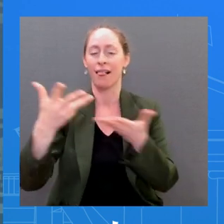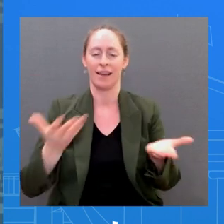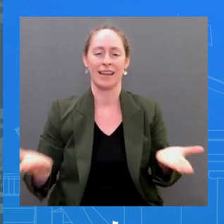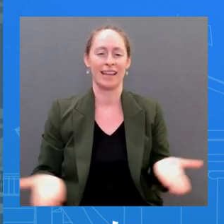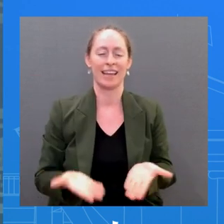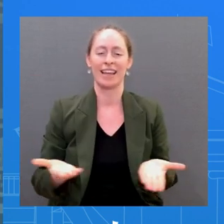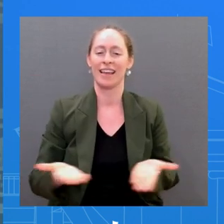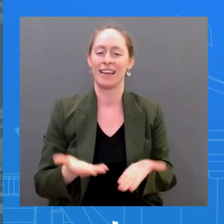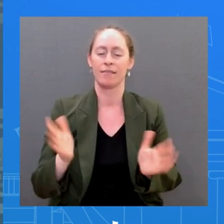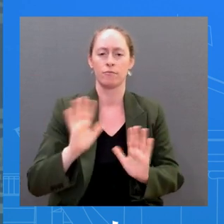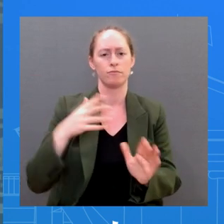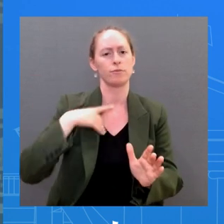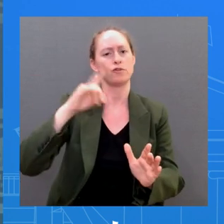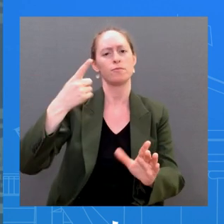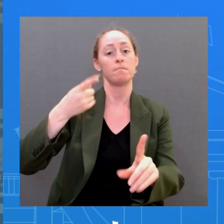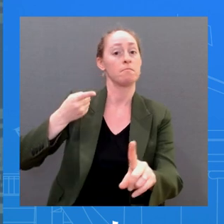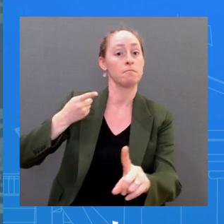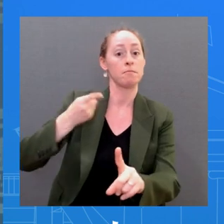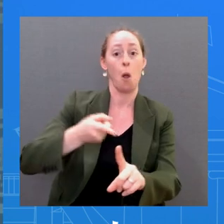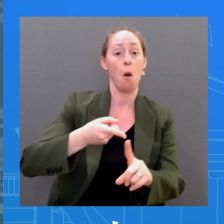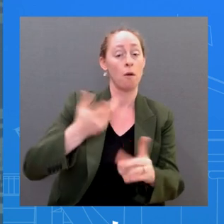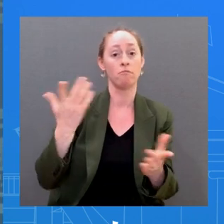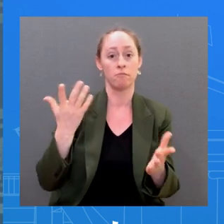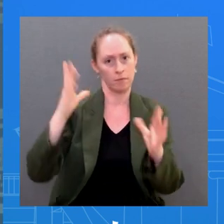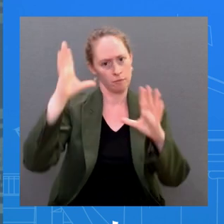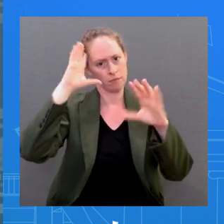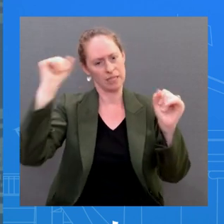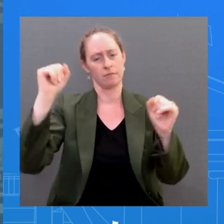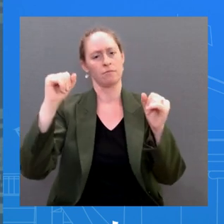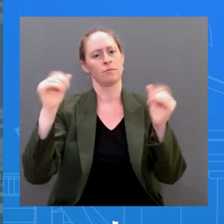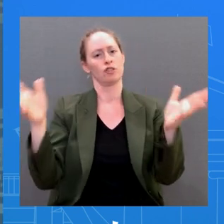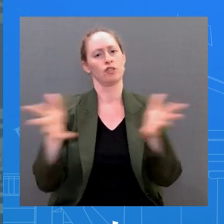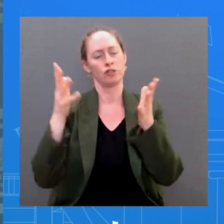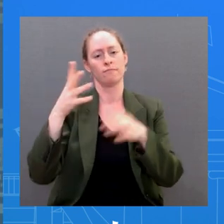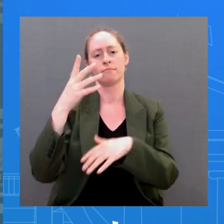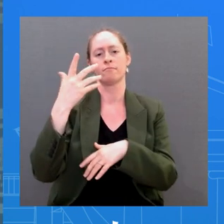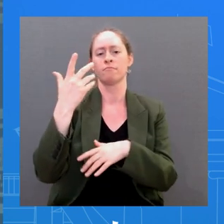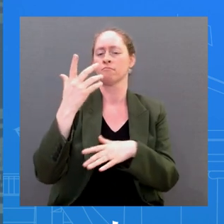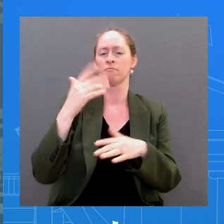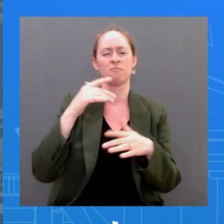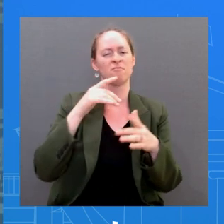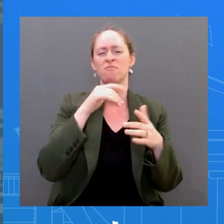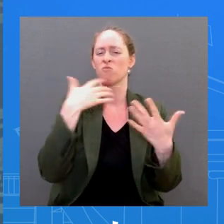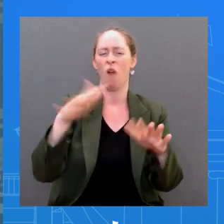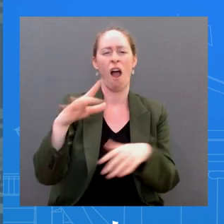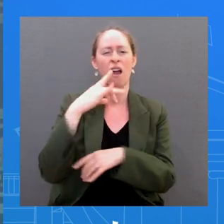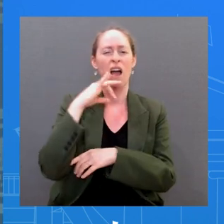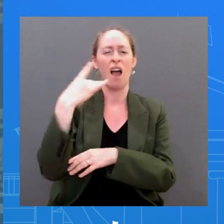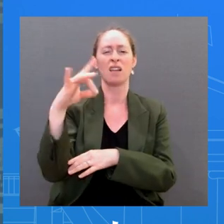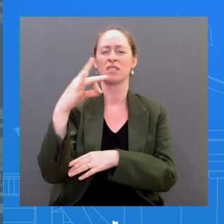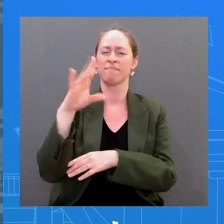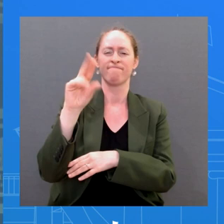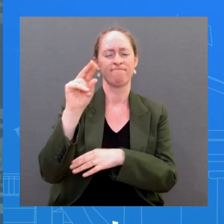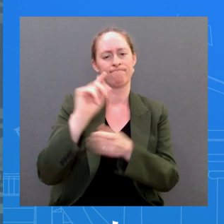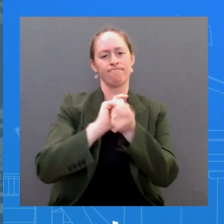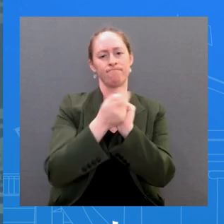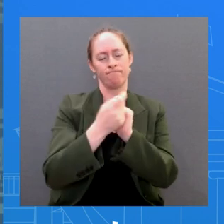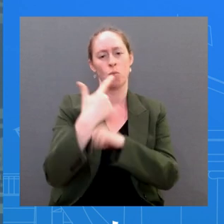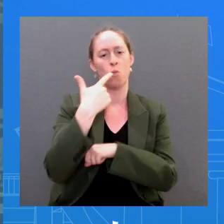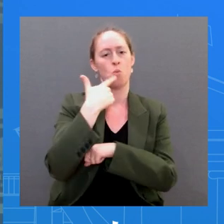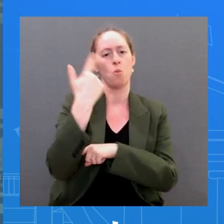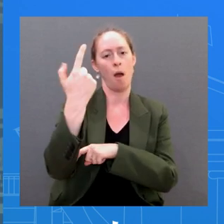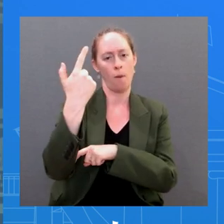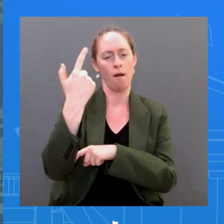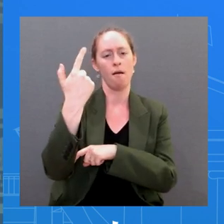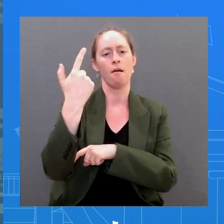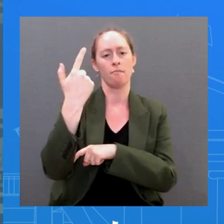supports, raising the age from 18 to 21, because one of the things that we do know is both of the shooters